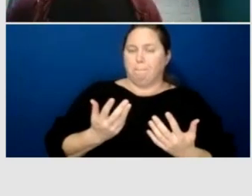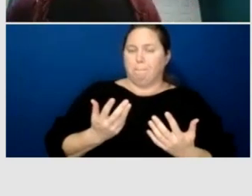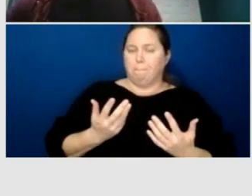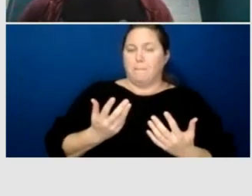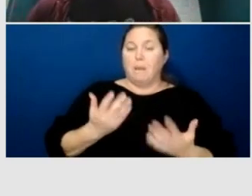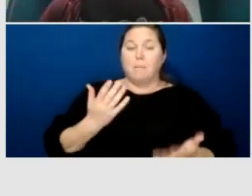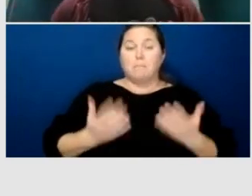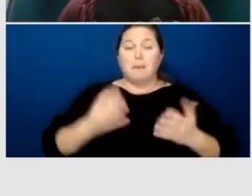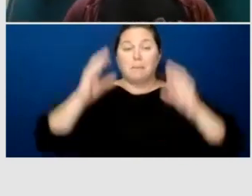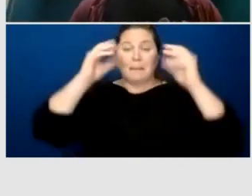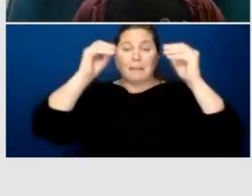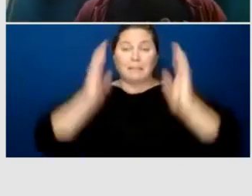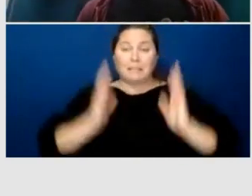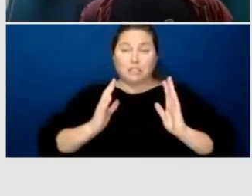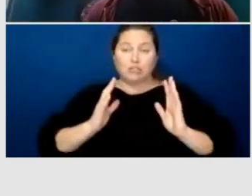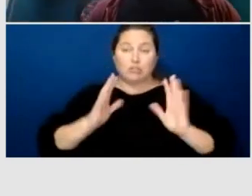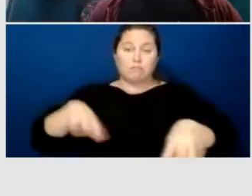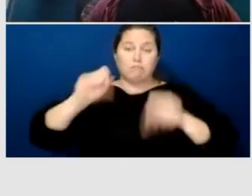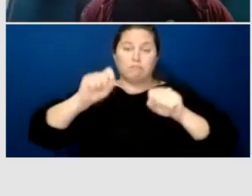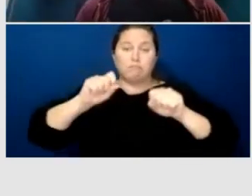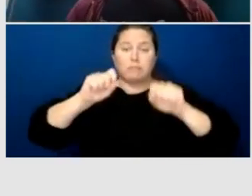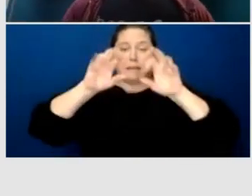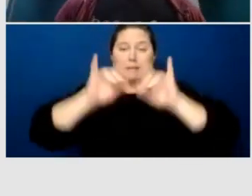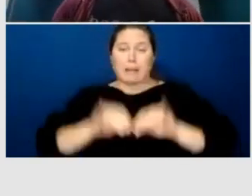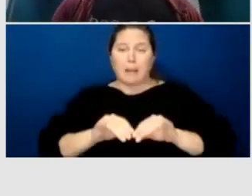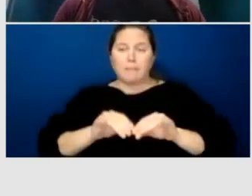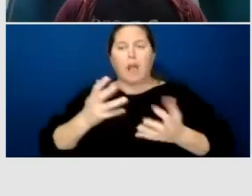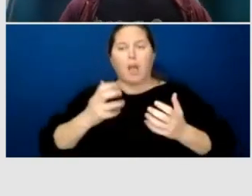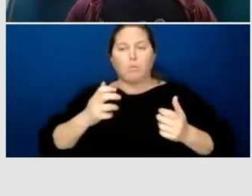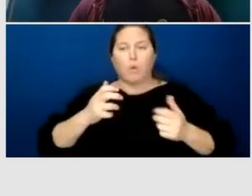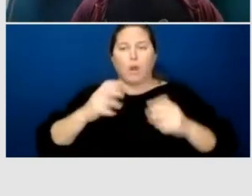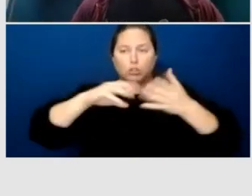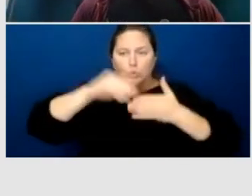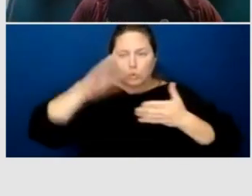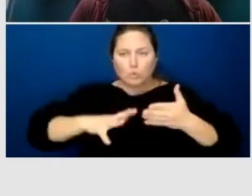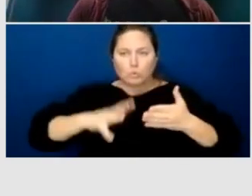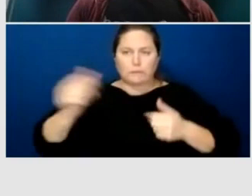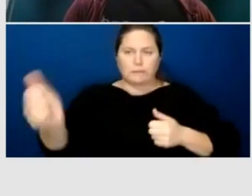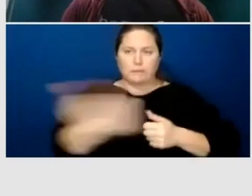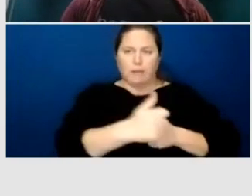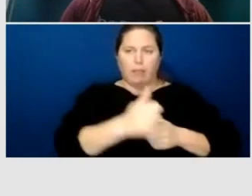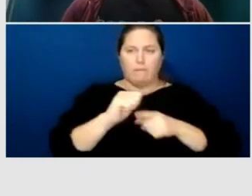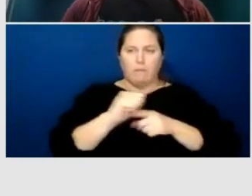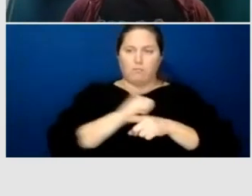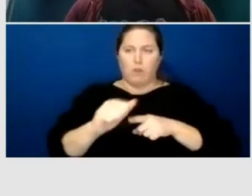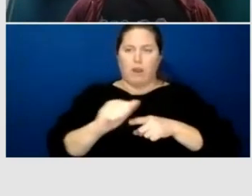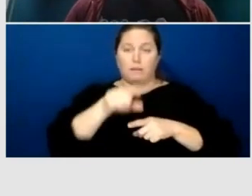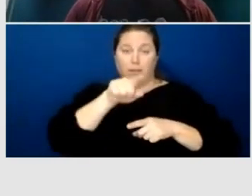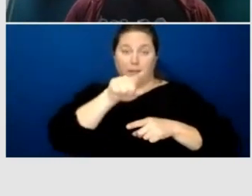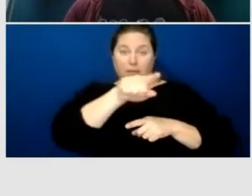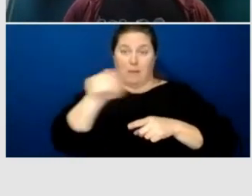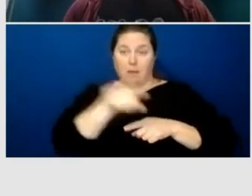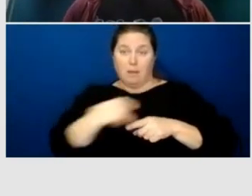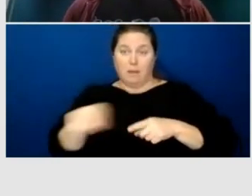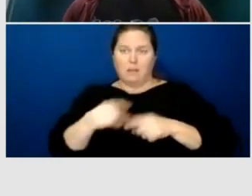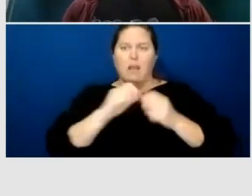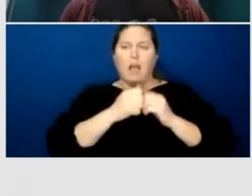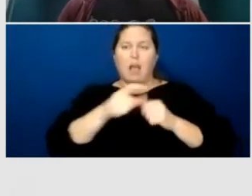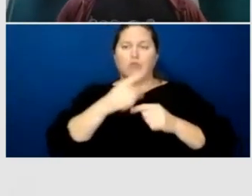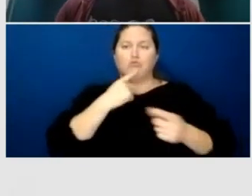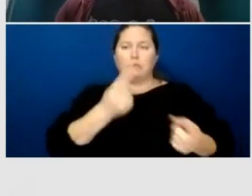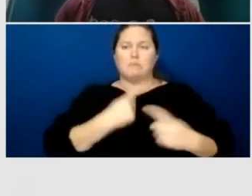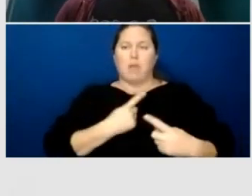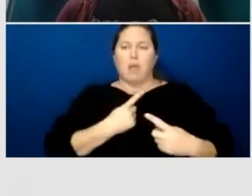or they can sit there and do it, but I want to see the student practice this. How would you respond to this text message with